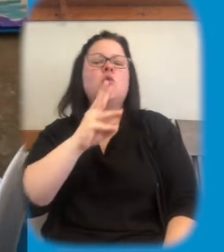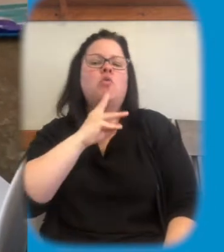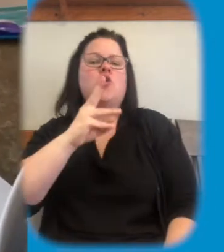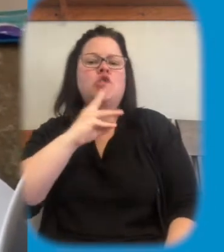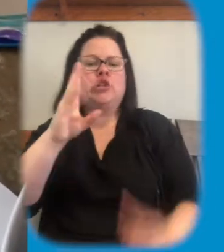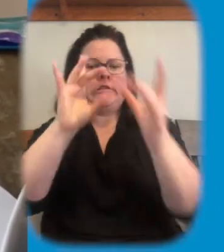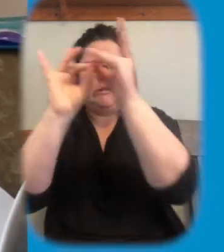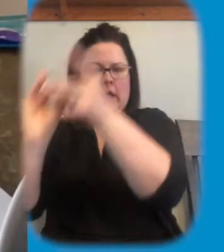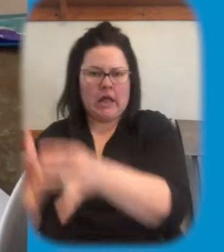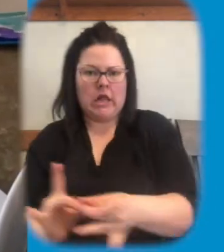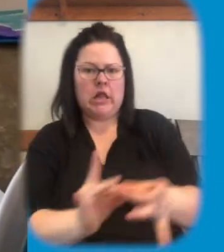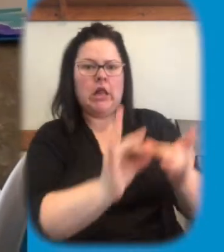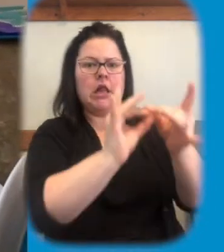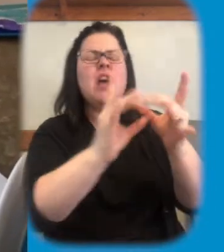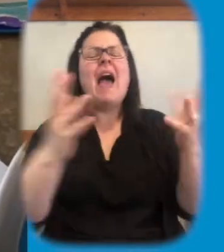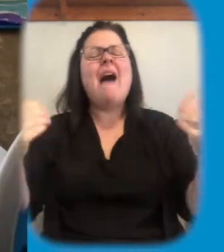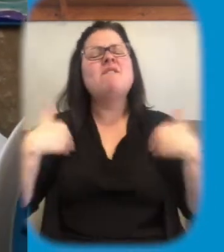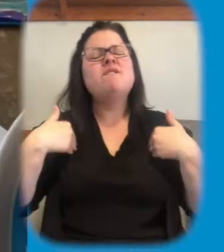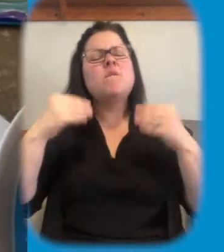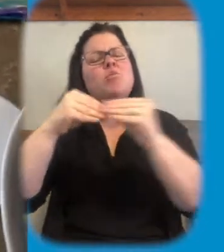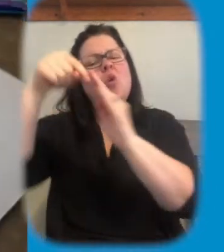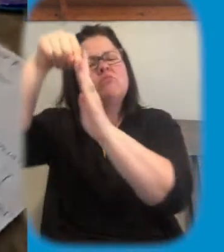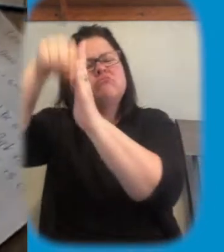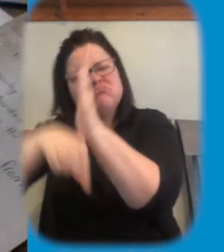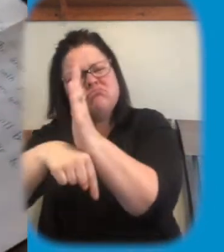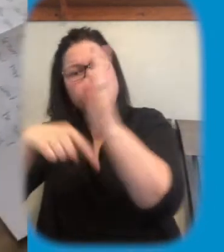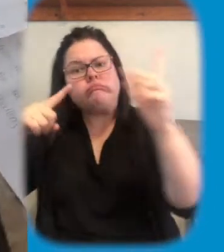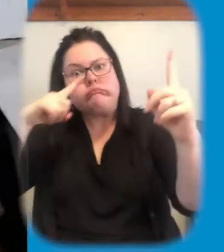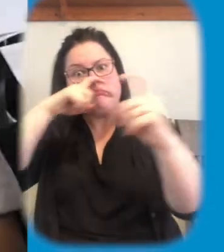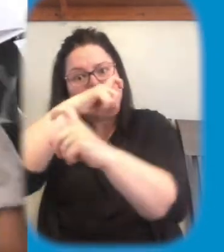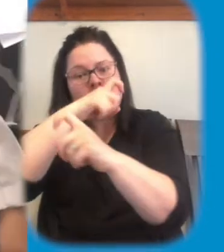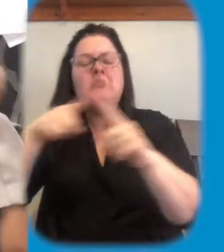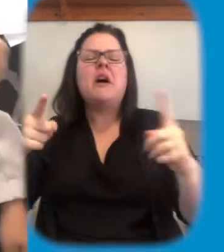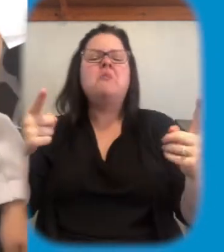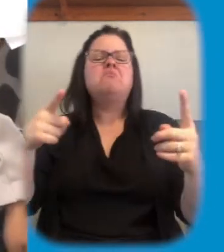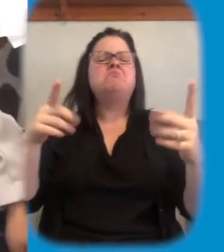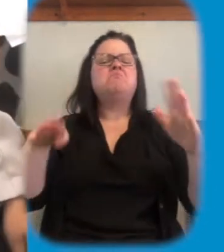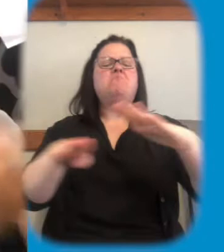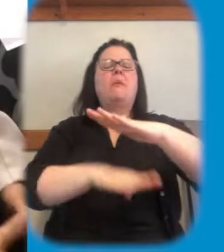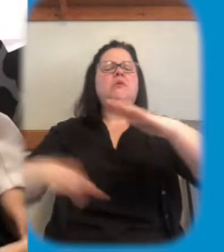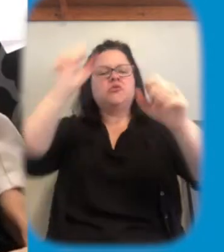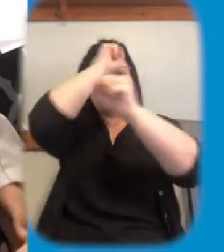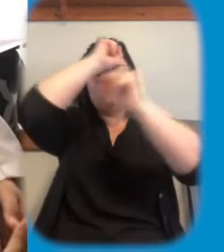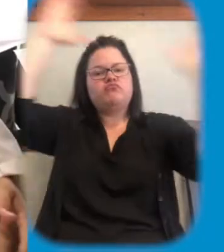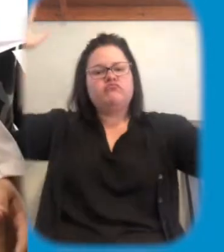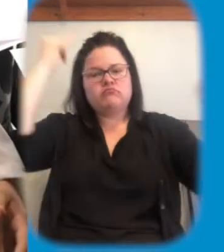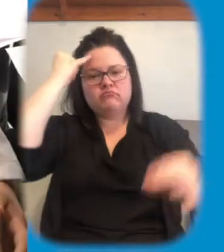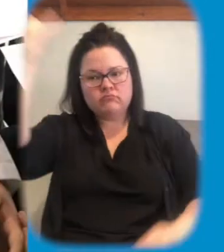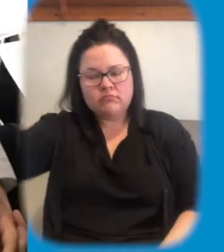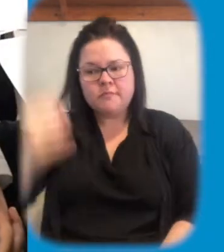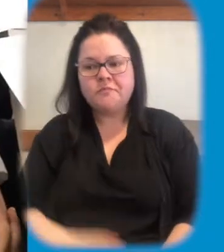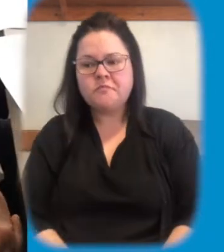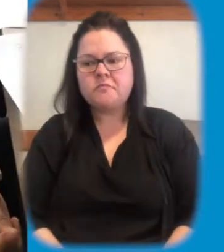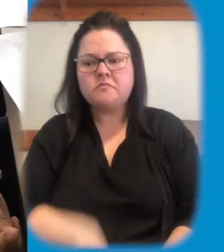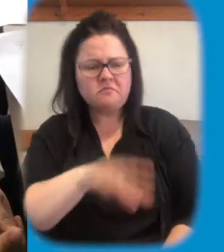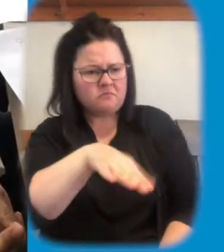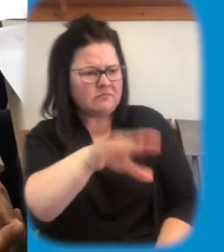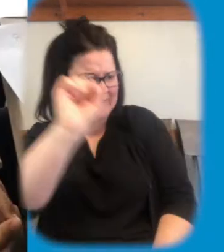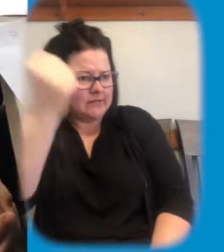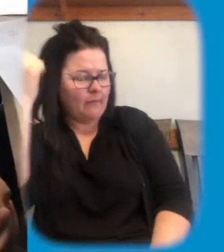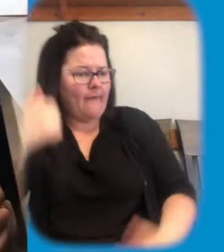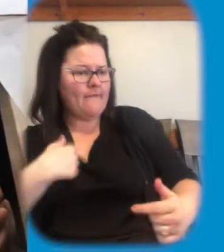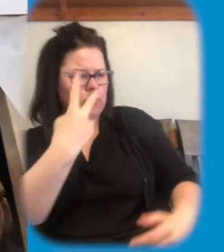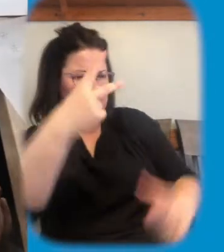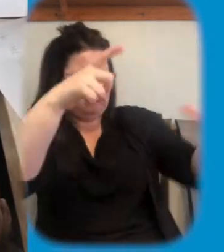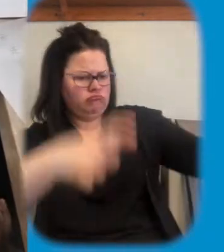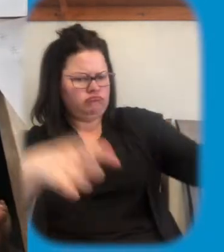more to it. You can get more complex, but that's basically it. So, Mr. Simon, you have some plates of